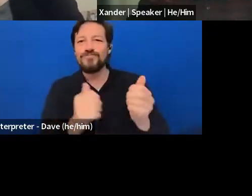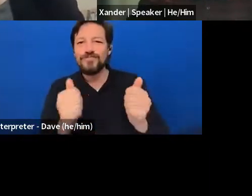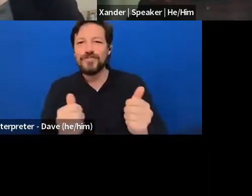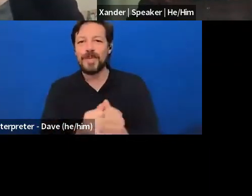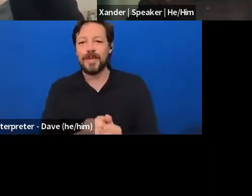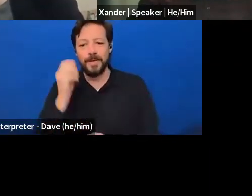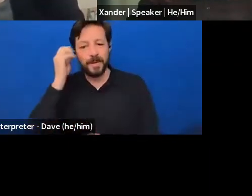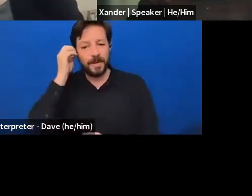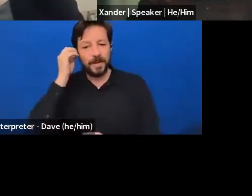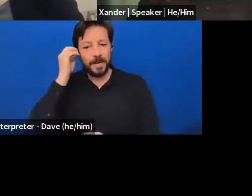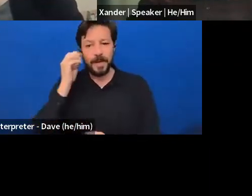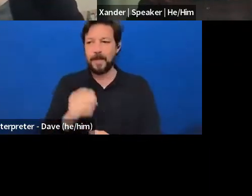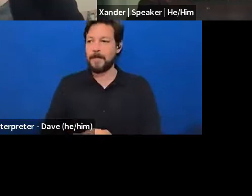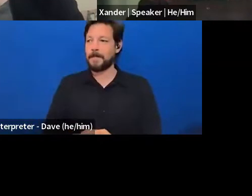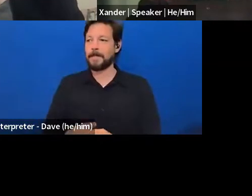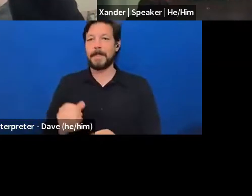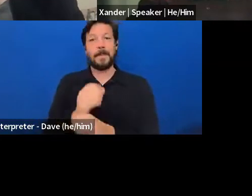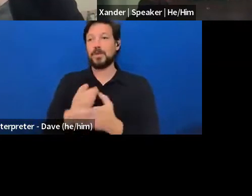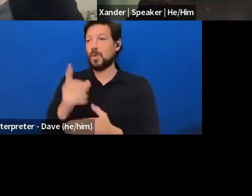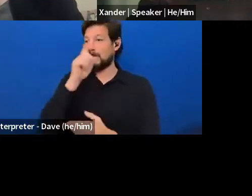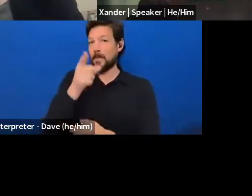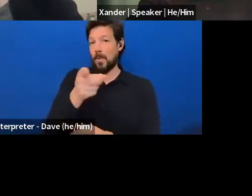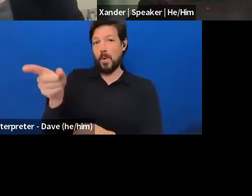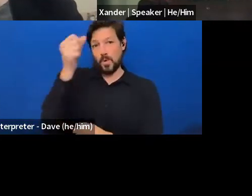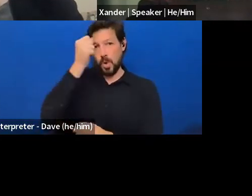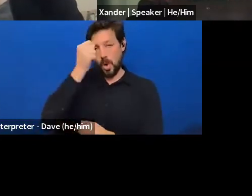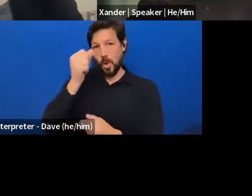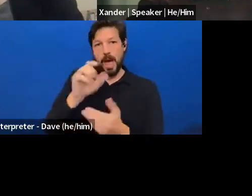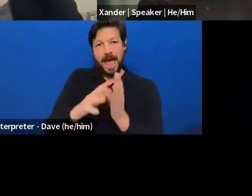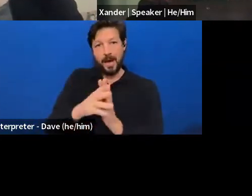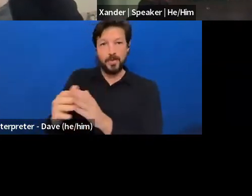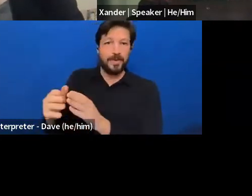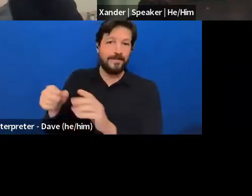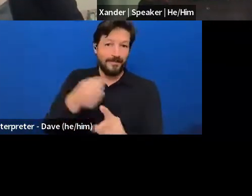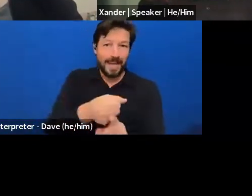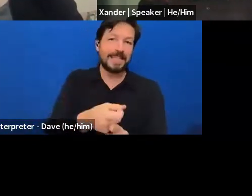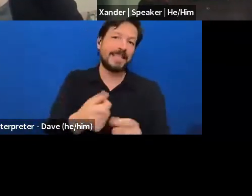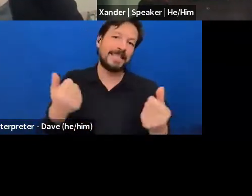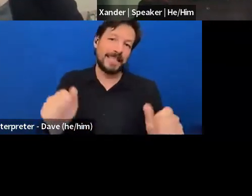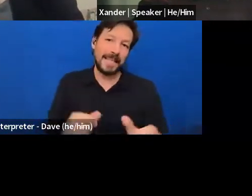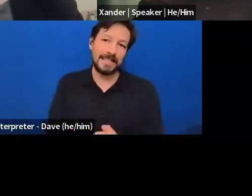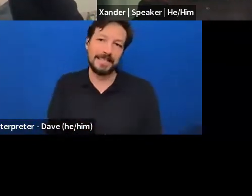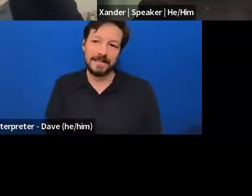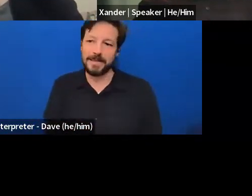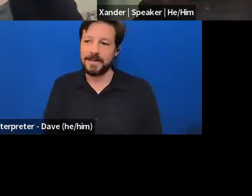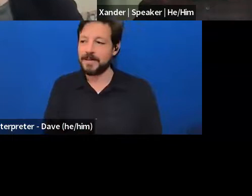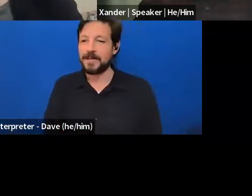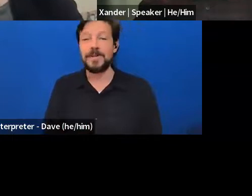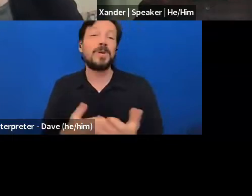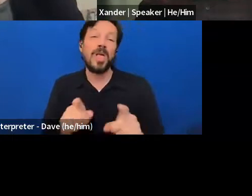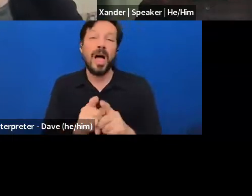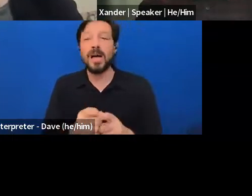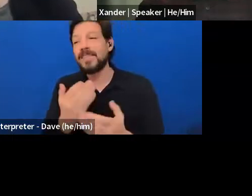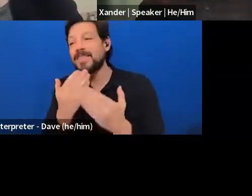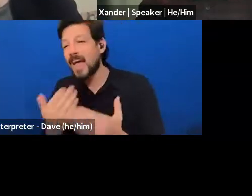that they play in that success. This could be a simple thank you, or a more detailed meeting and discussion on